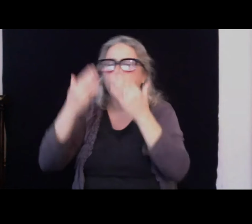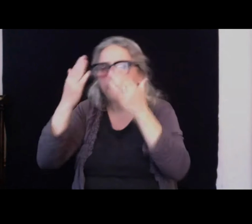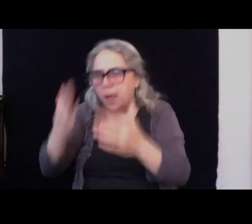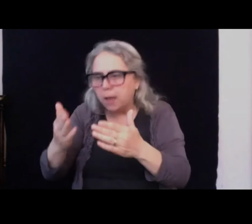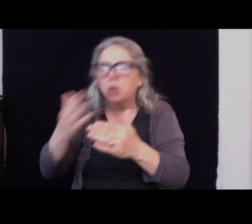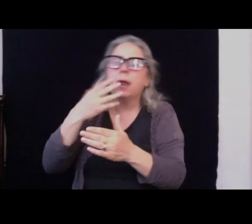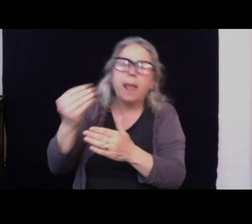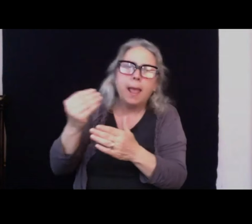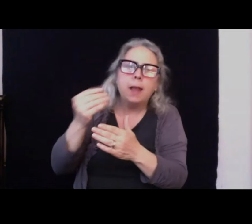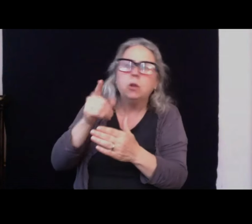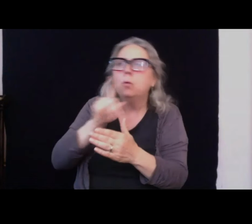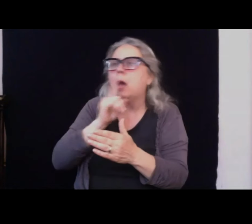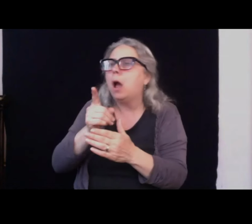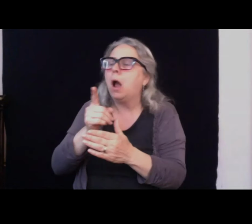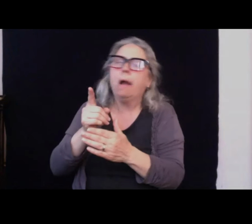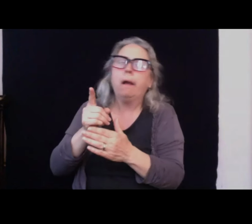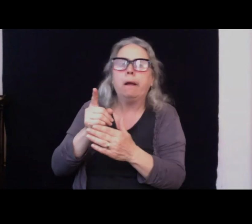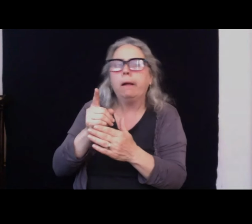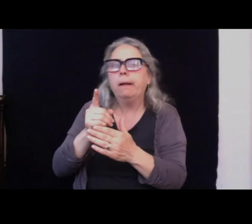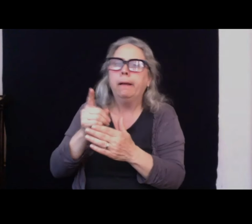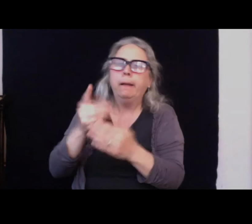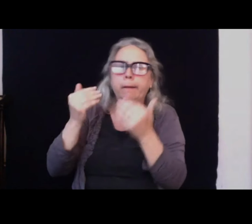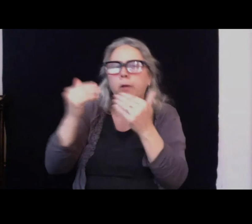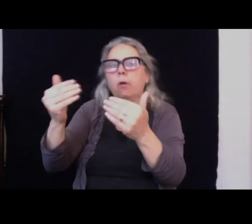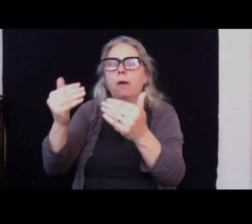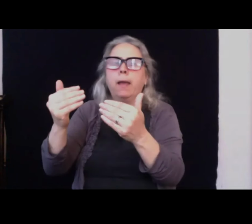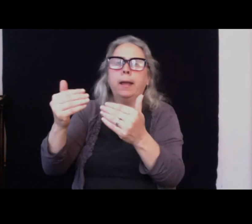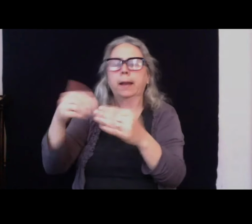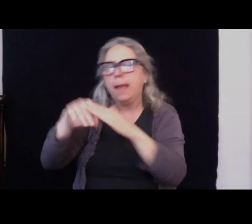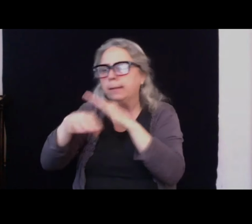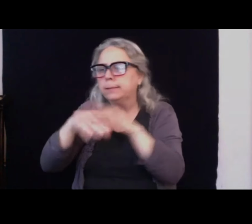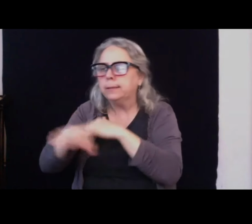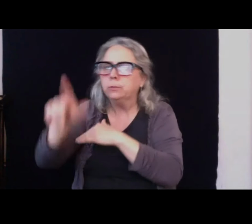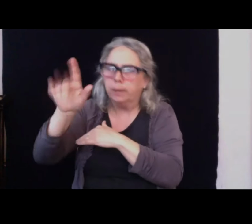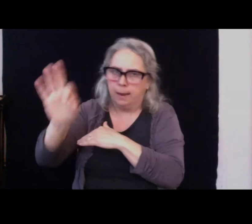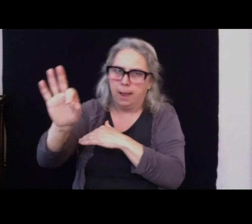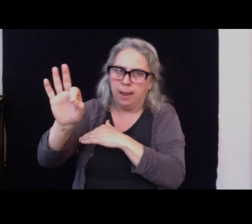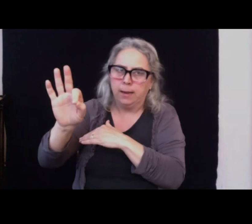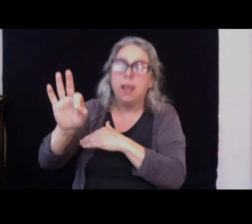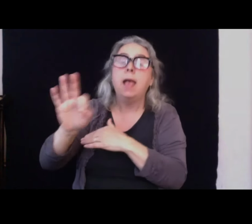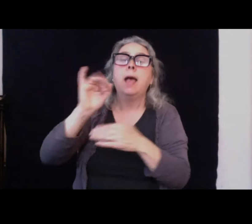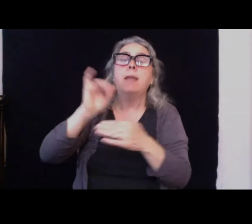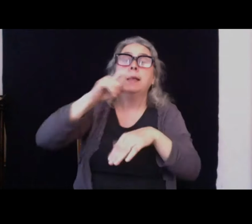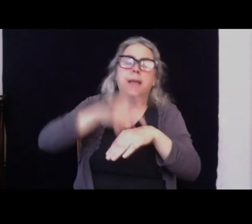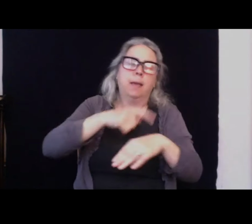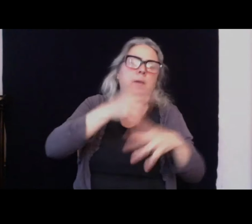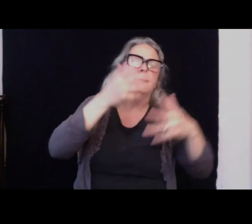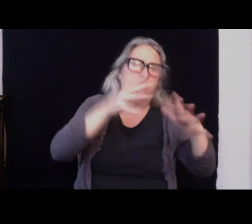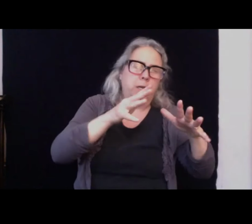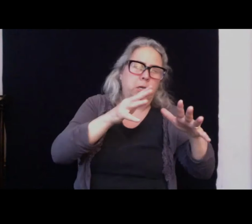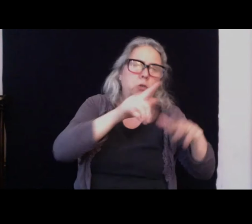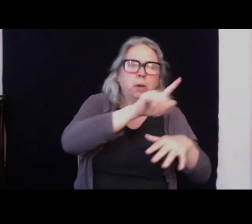you're gonna go live with 29. At that point, then we have to end, but you can still keep